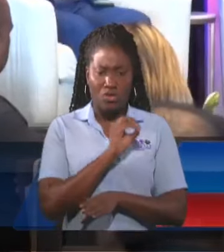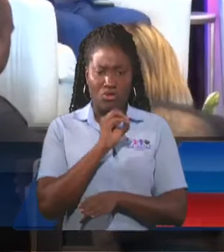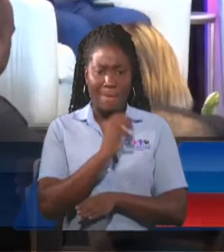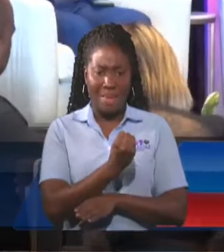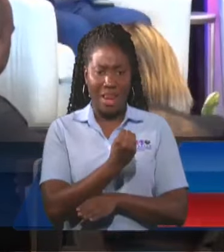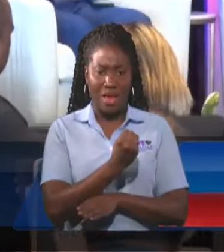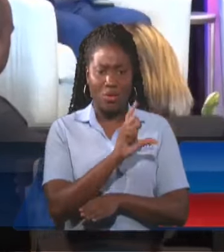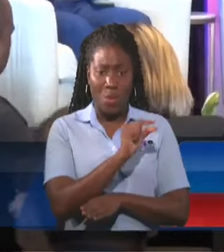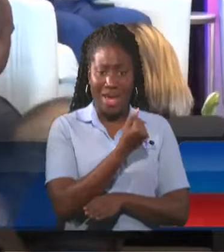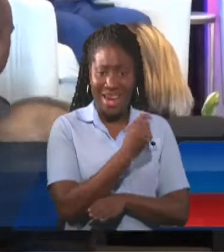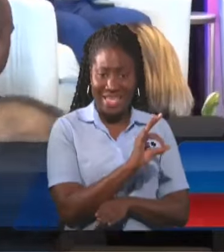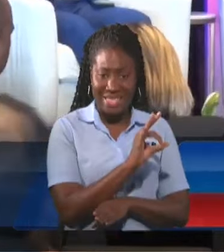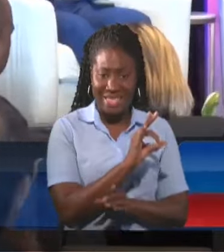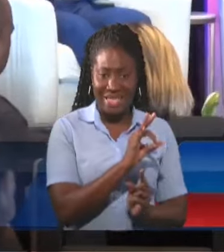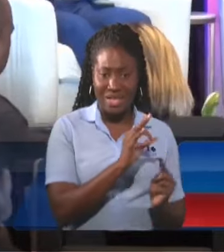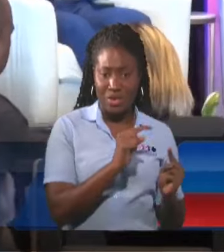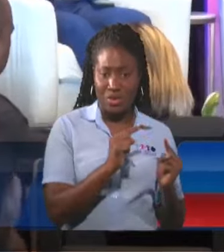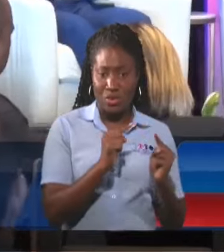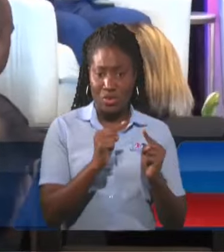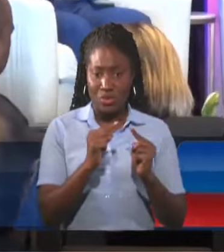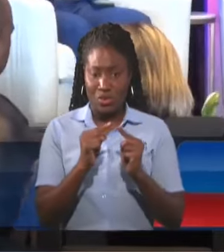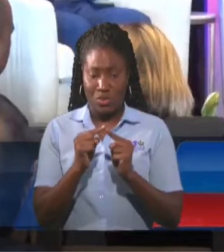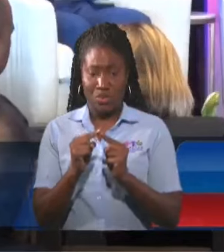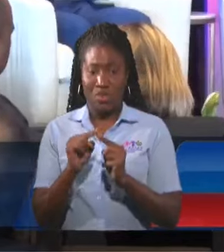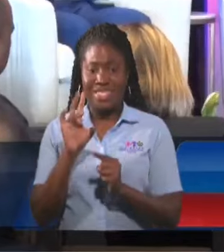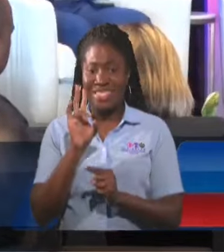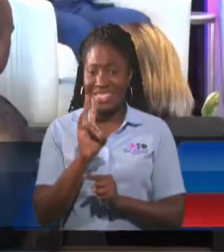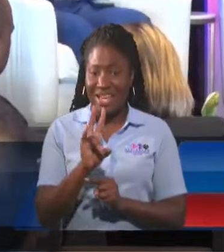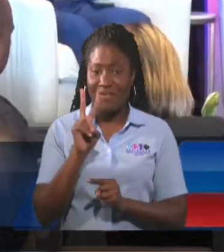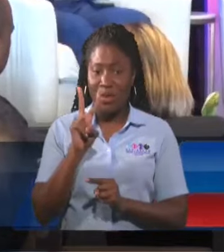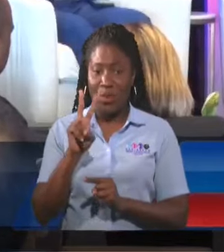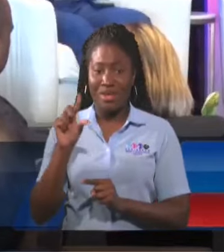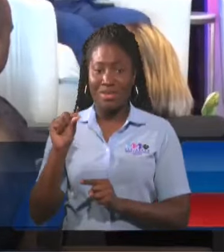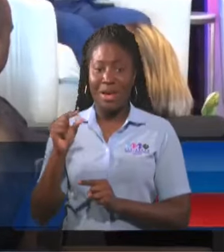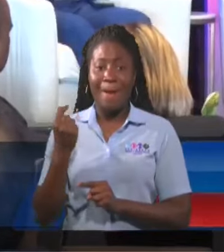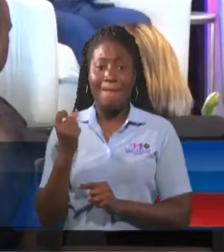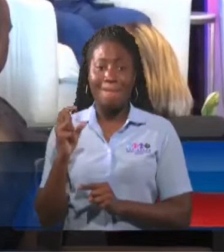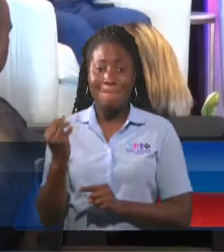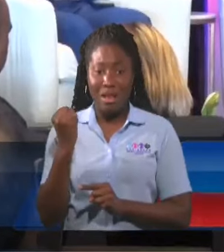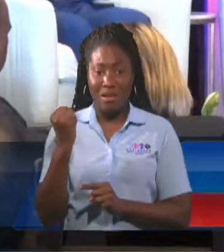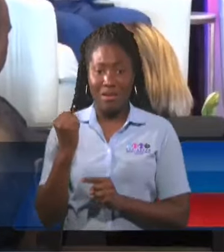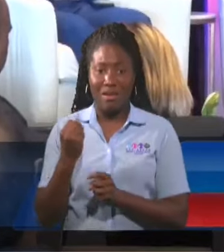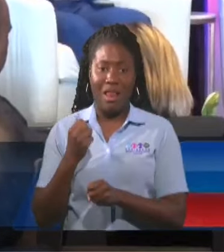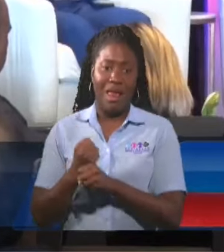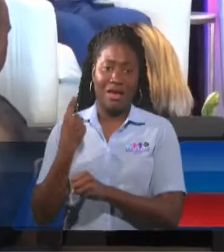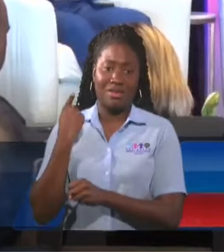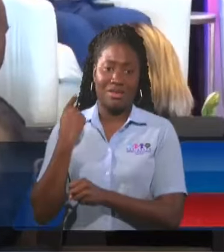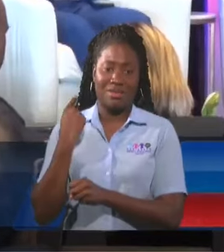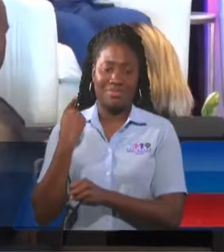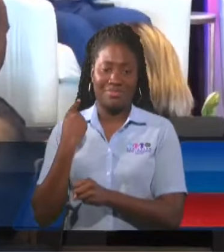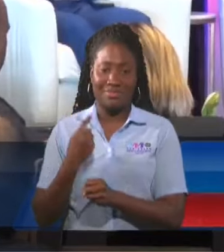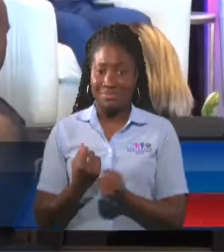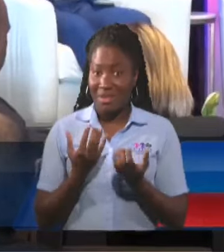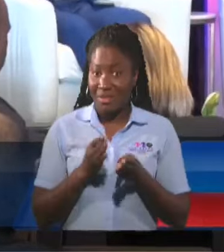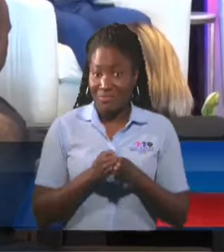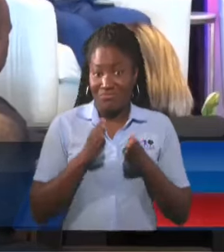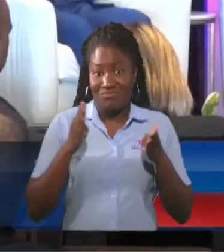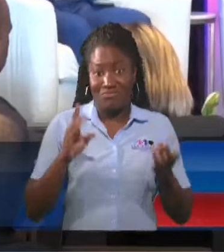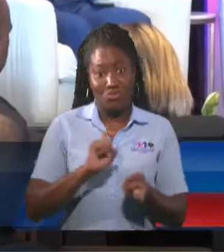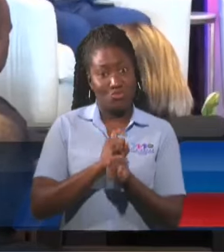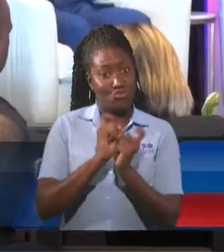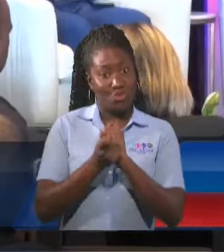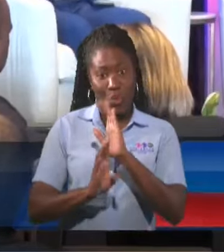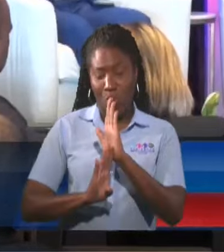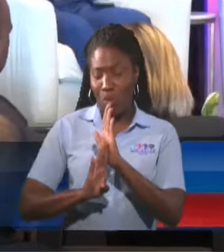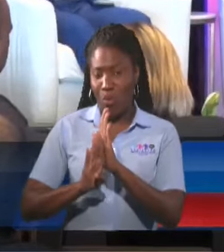in 2019 pre-COVID to 720 million to last year. Massive change in the landscape